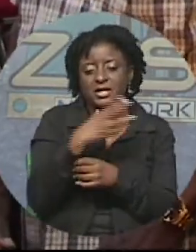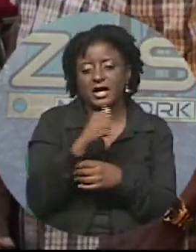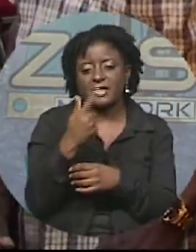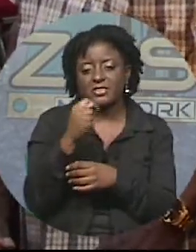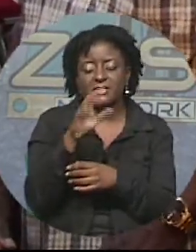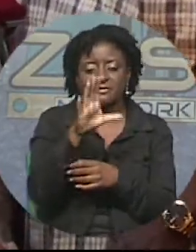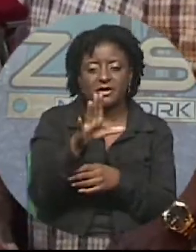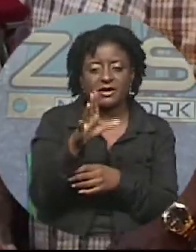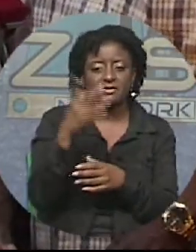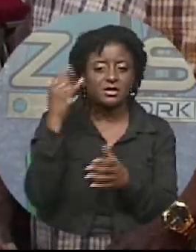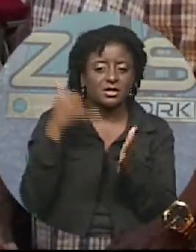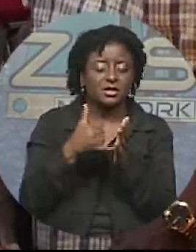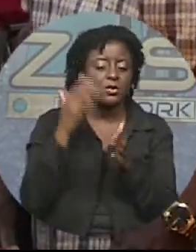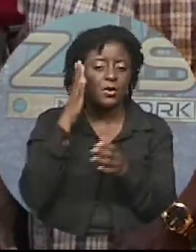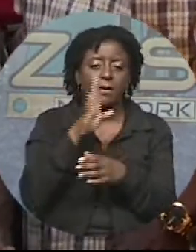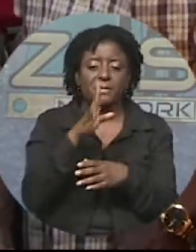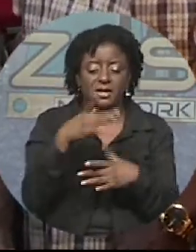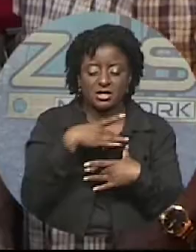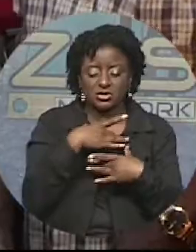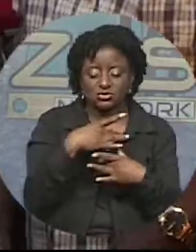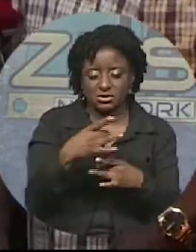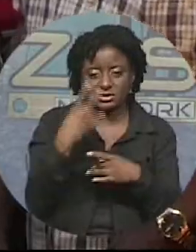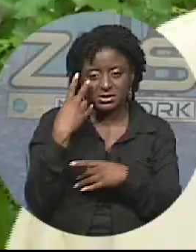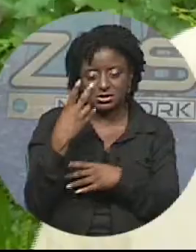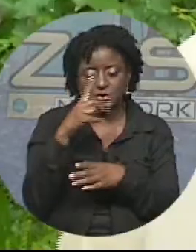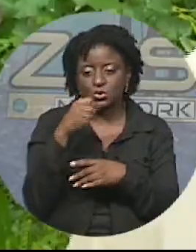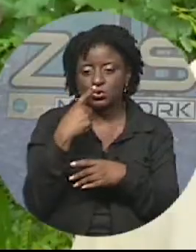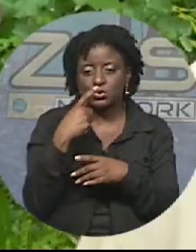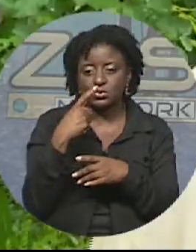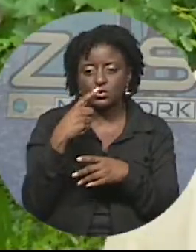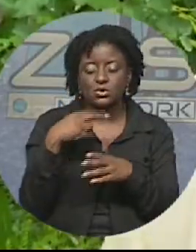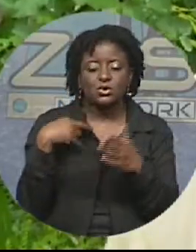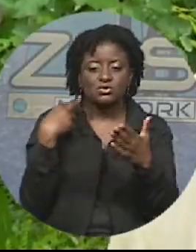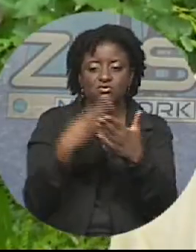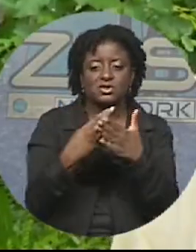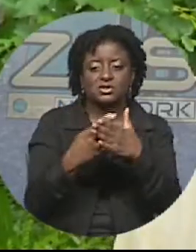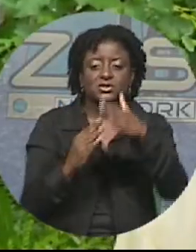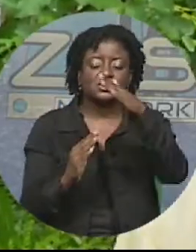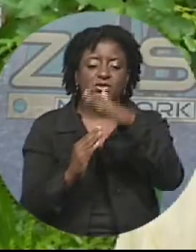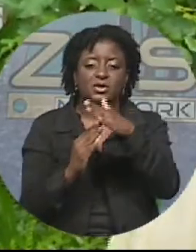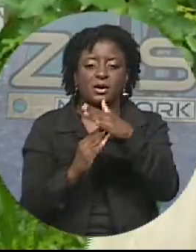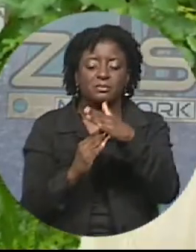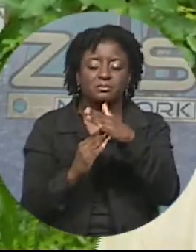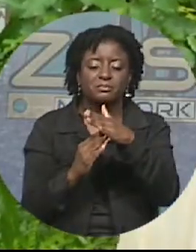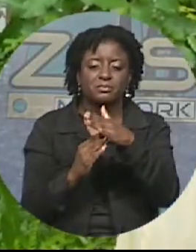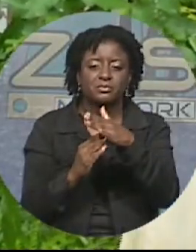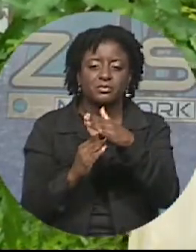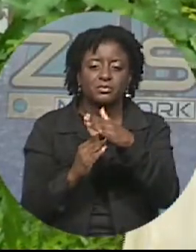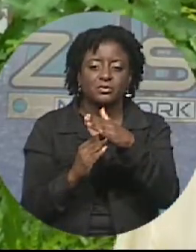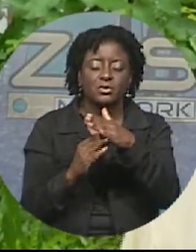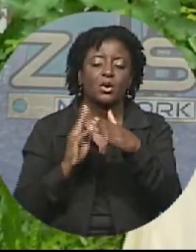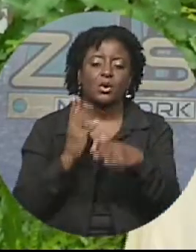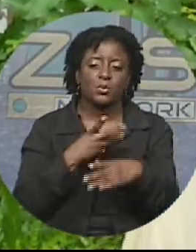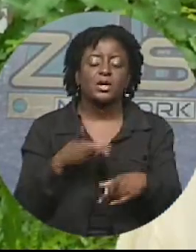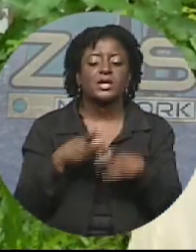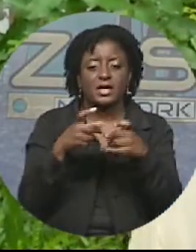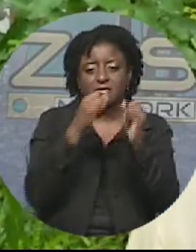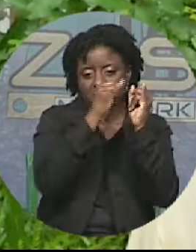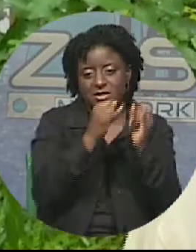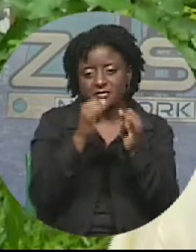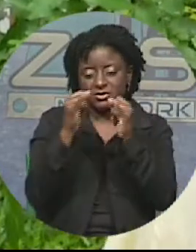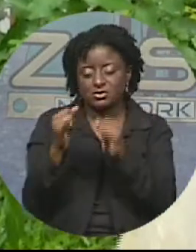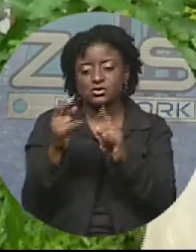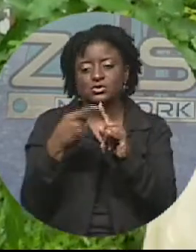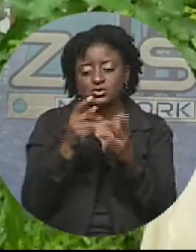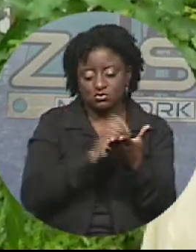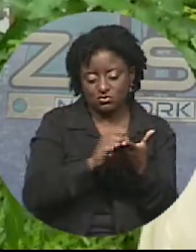be interesting to see who slam dunks their way to the top. We've already extended to individuals the opportunity to write in, to email